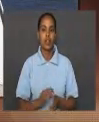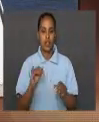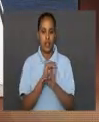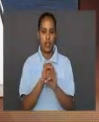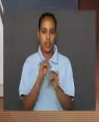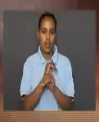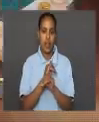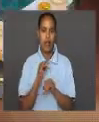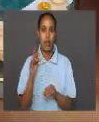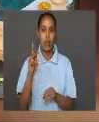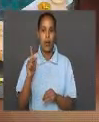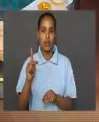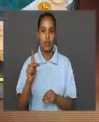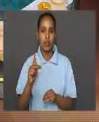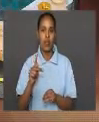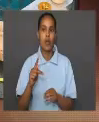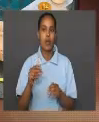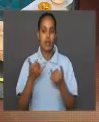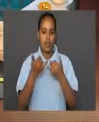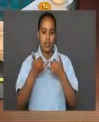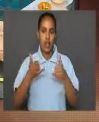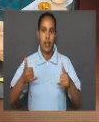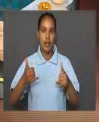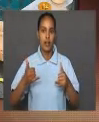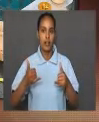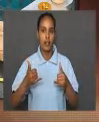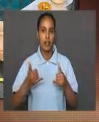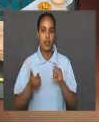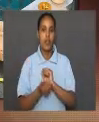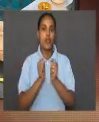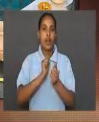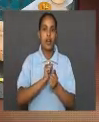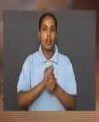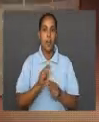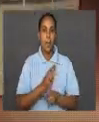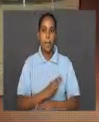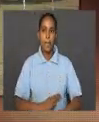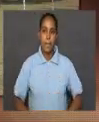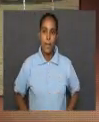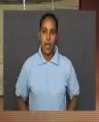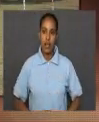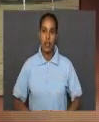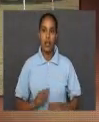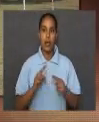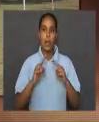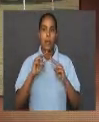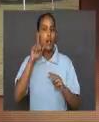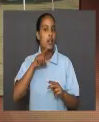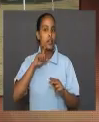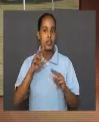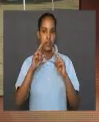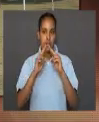Industrial polyester is used for tire reinforcements, conveyor belts, and plastic reinforcements